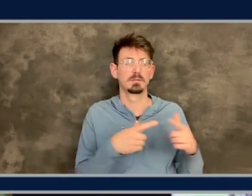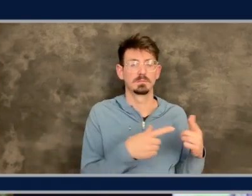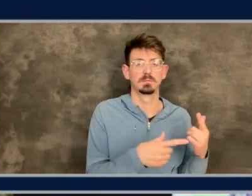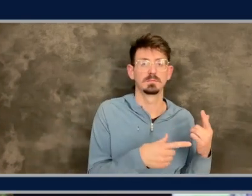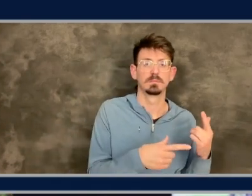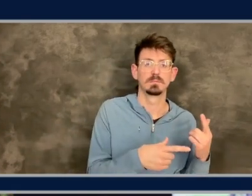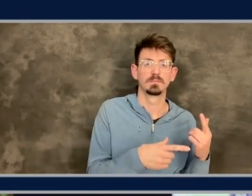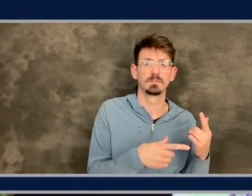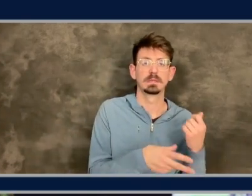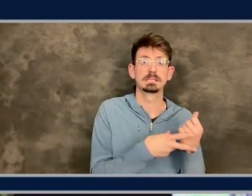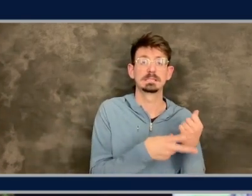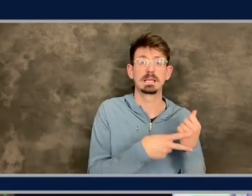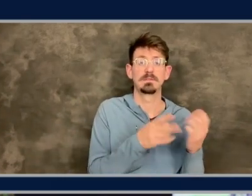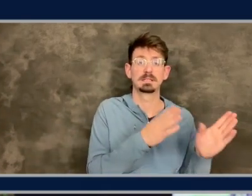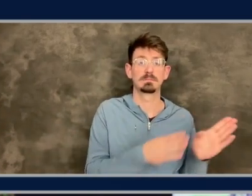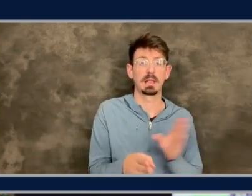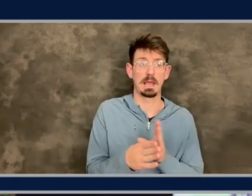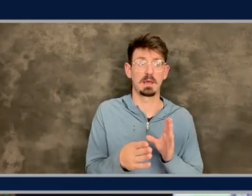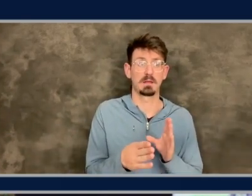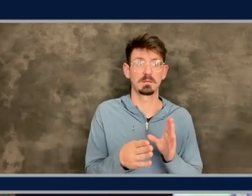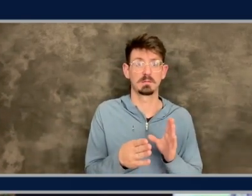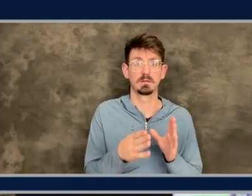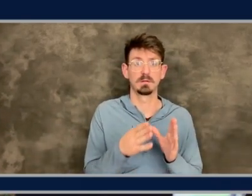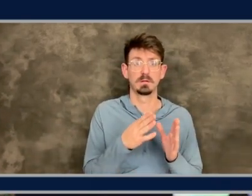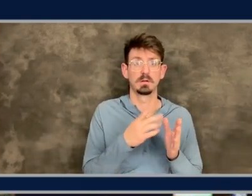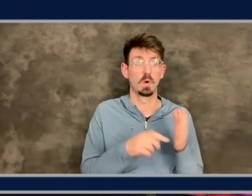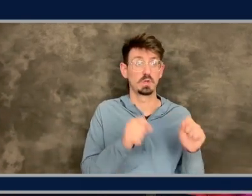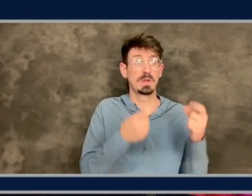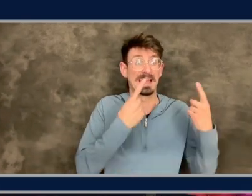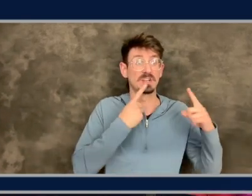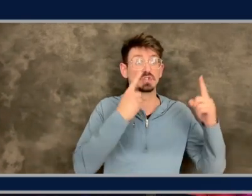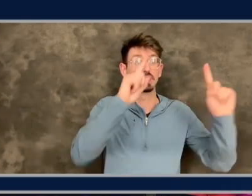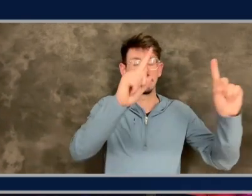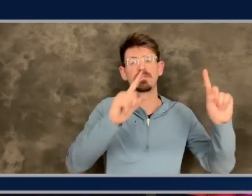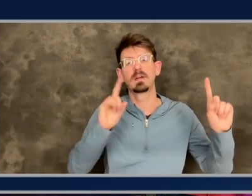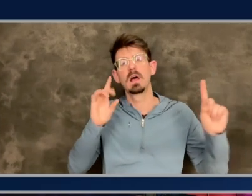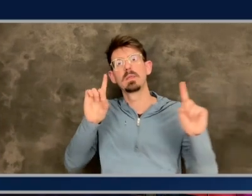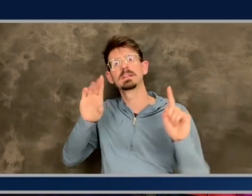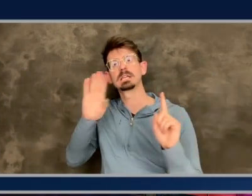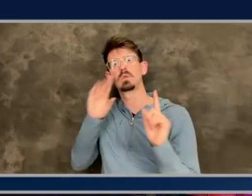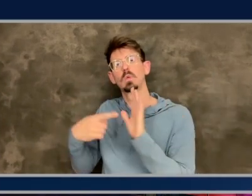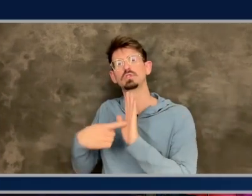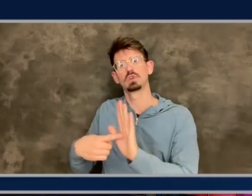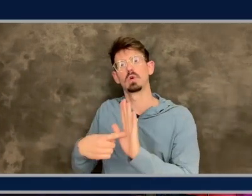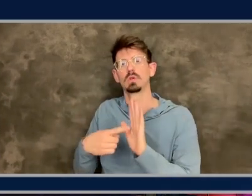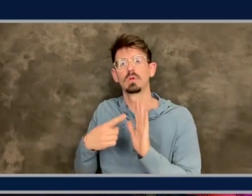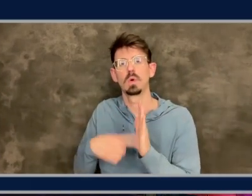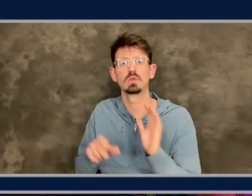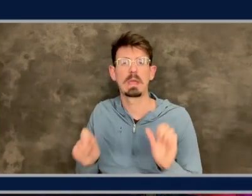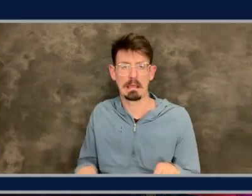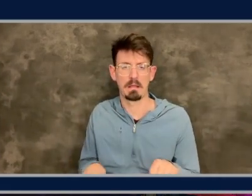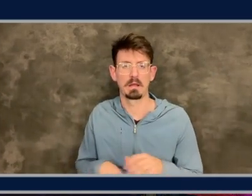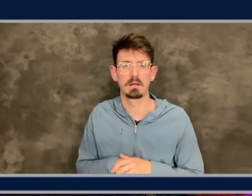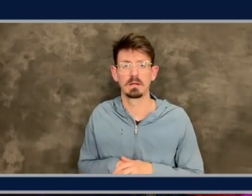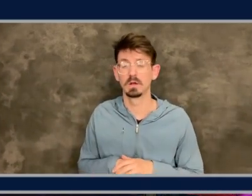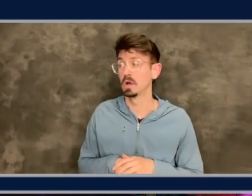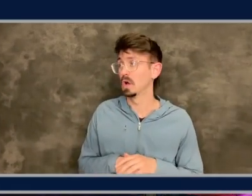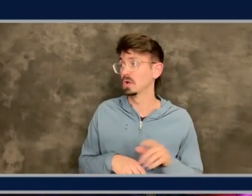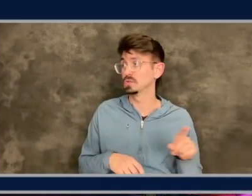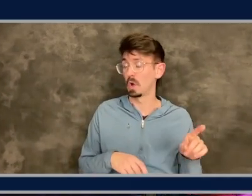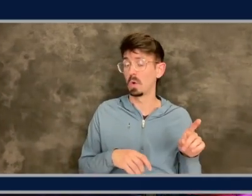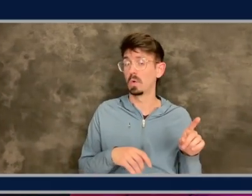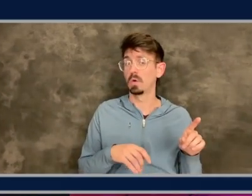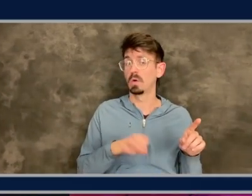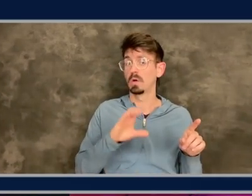Graviton savings that you can achieve is what the dashboard will show you. So it reflects what the compute savings.